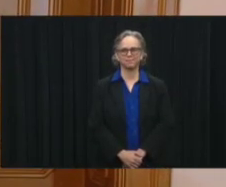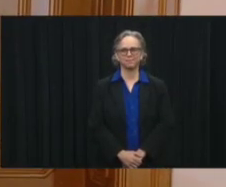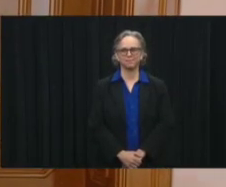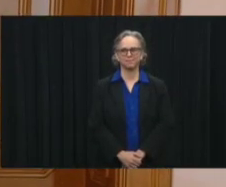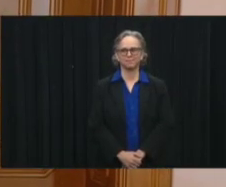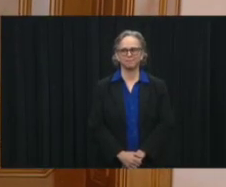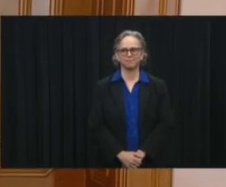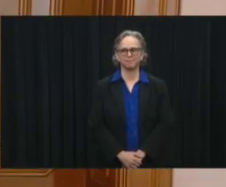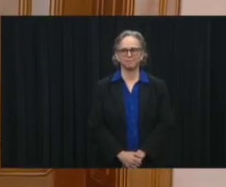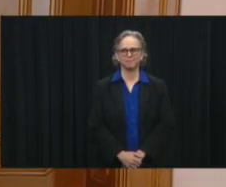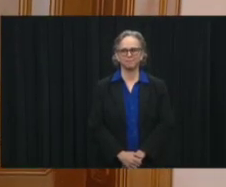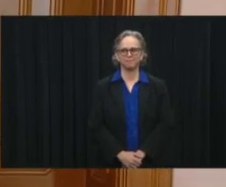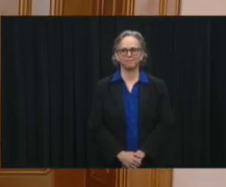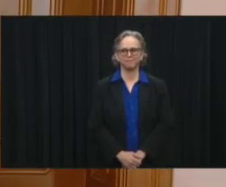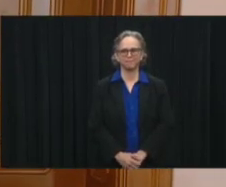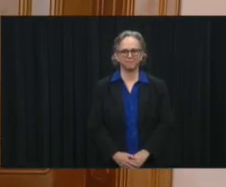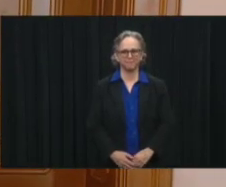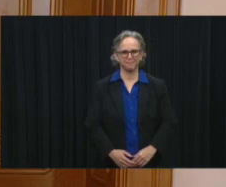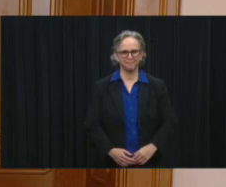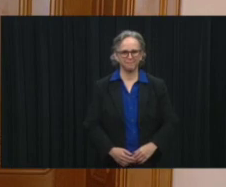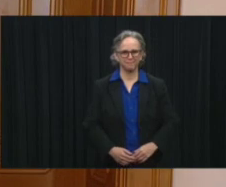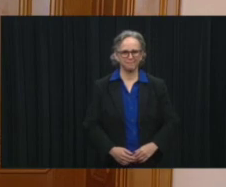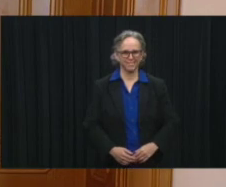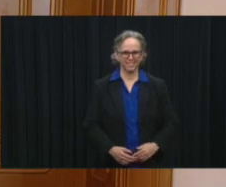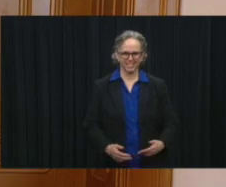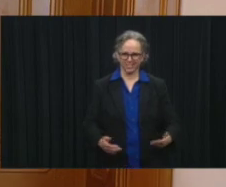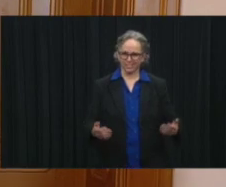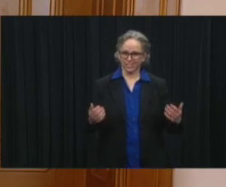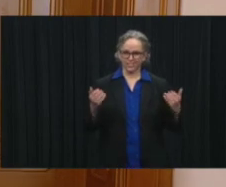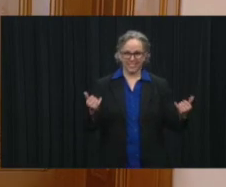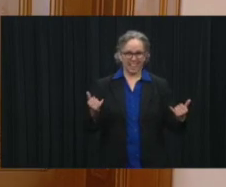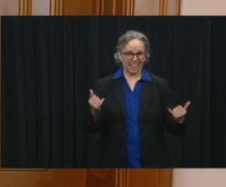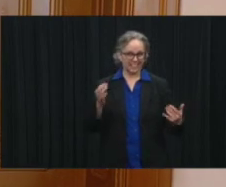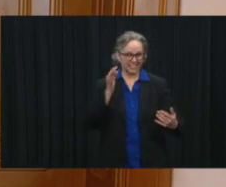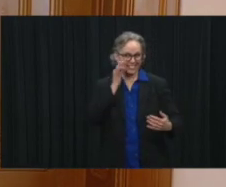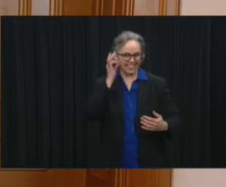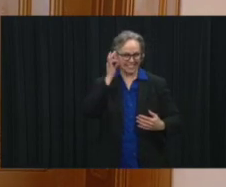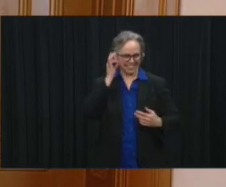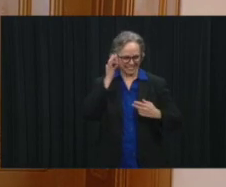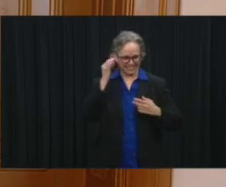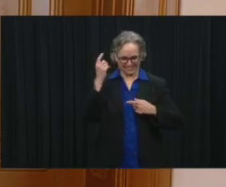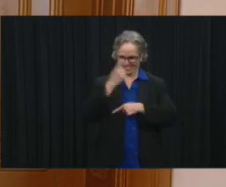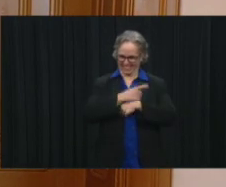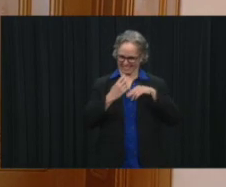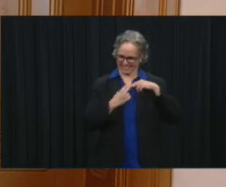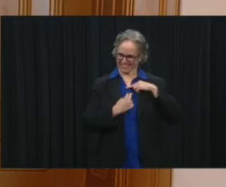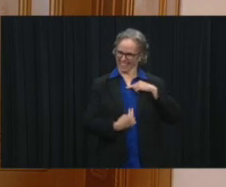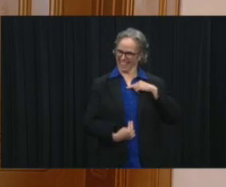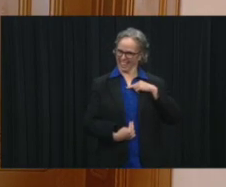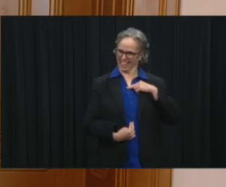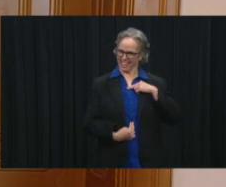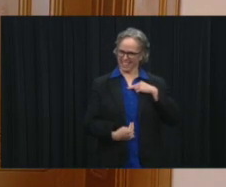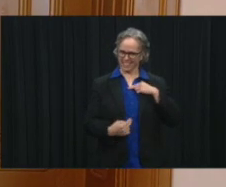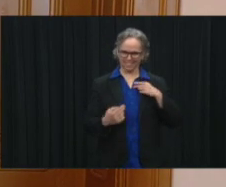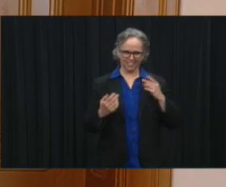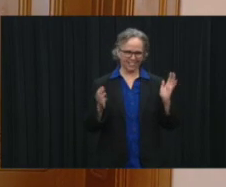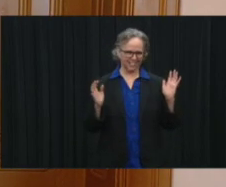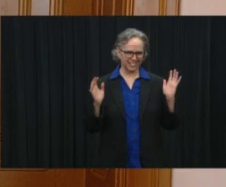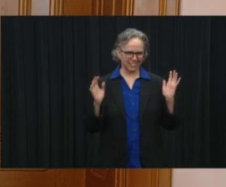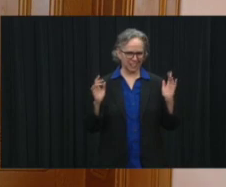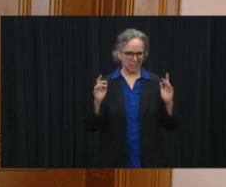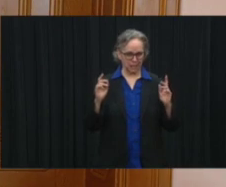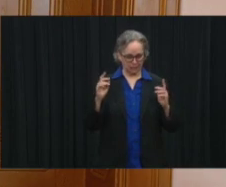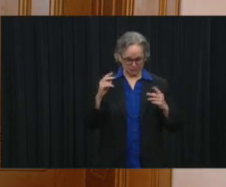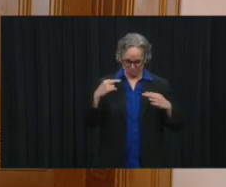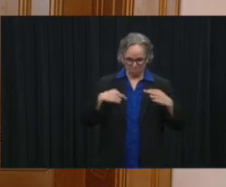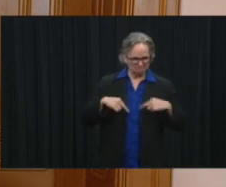you can see, I have my Indians tie on today. It's a little tamer than some of the old Indian ties I have at home,